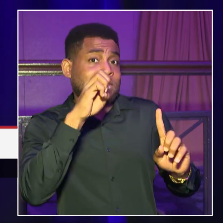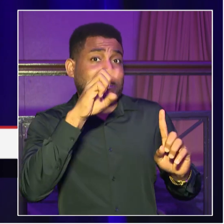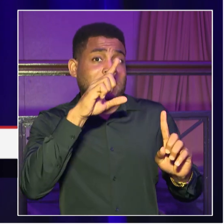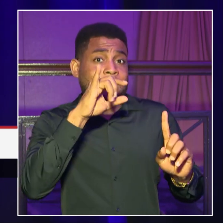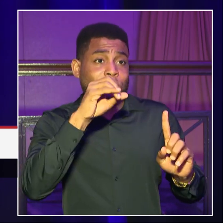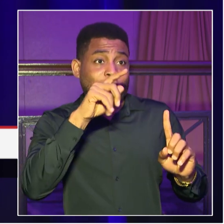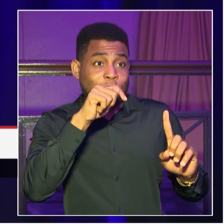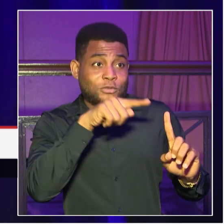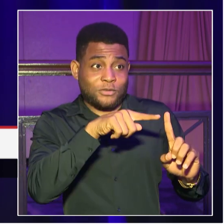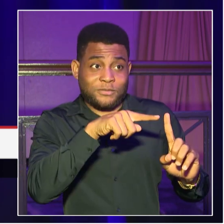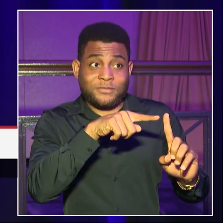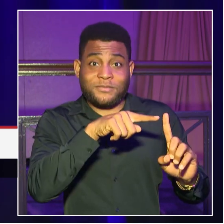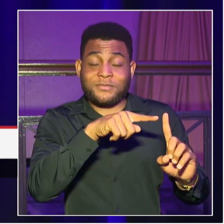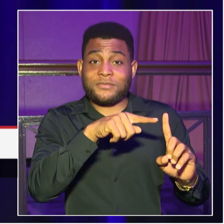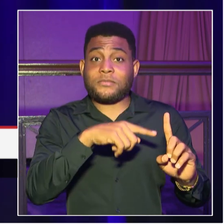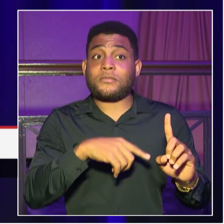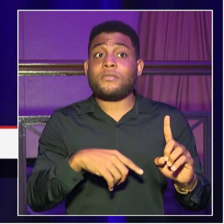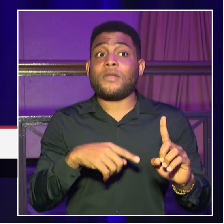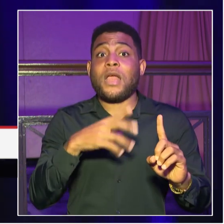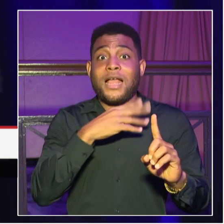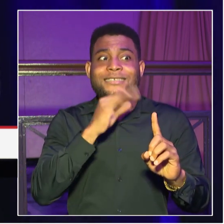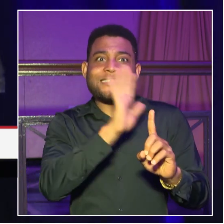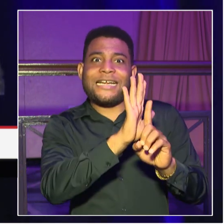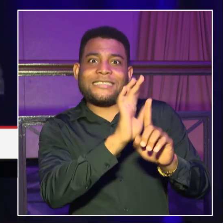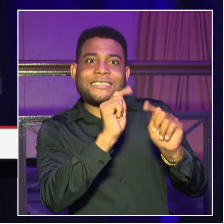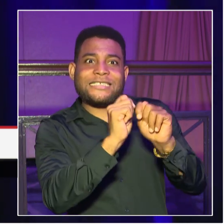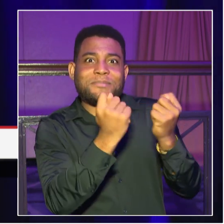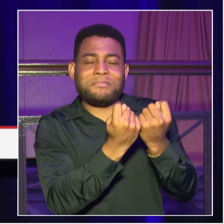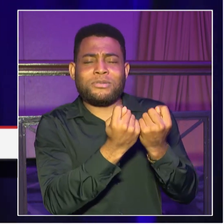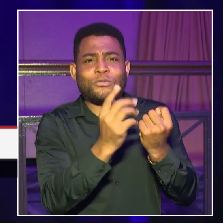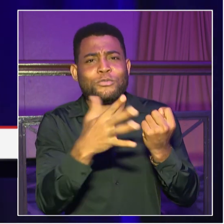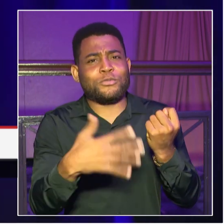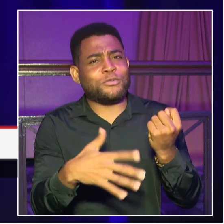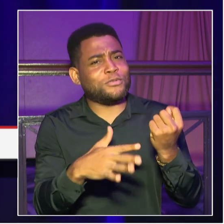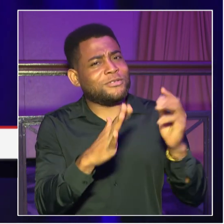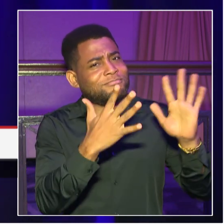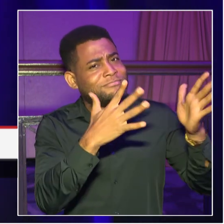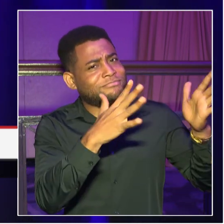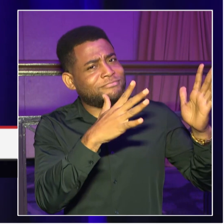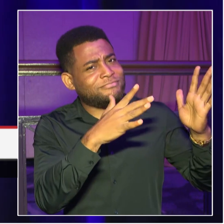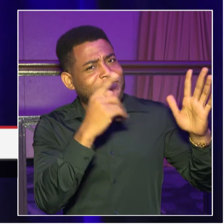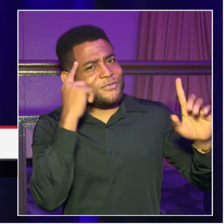round of applause for all that you do.